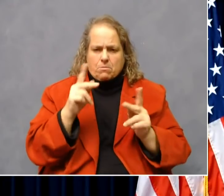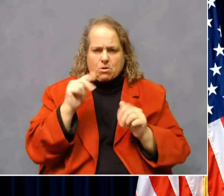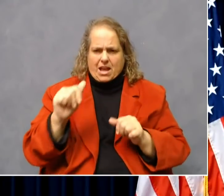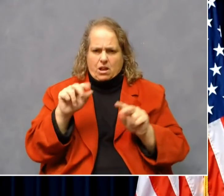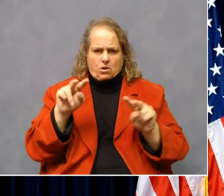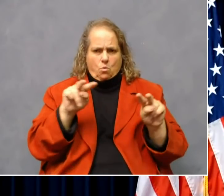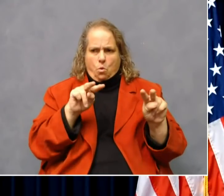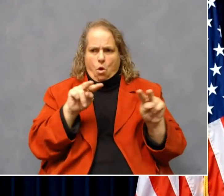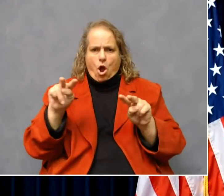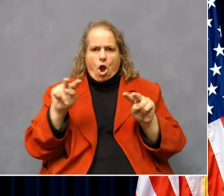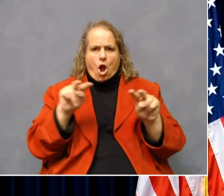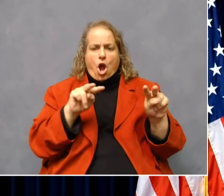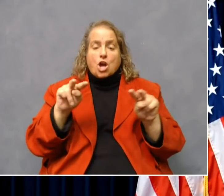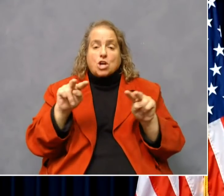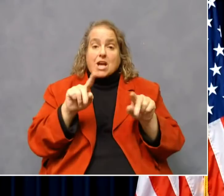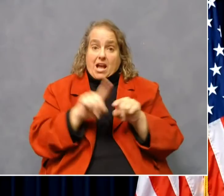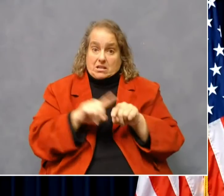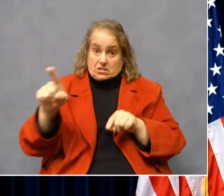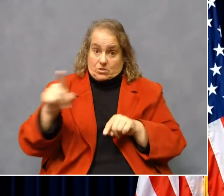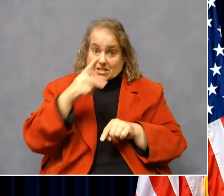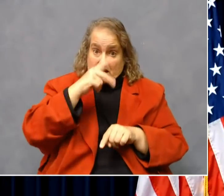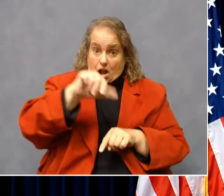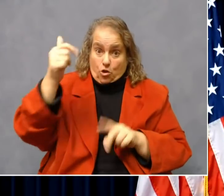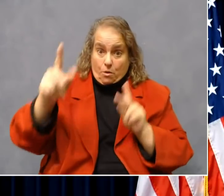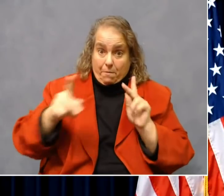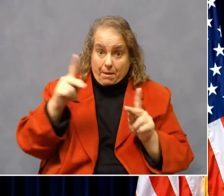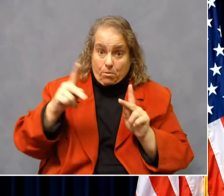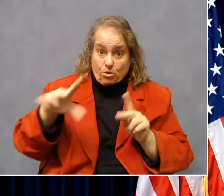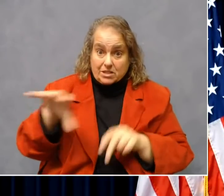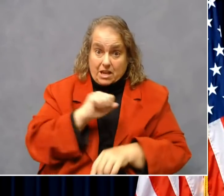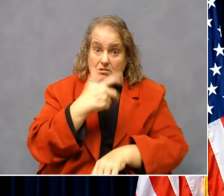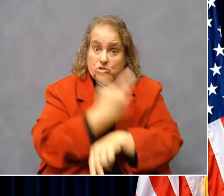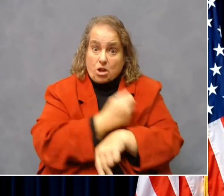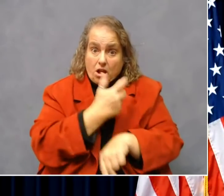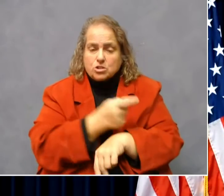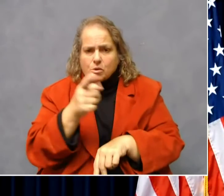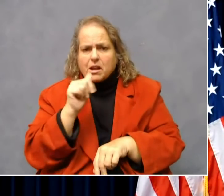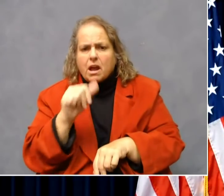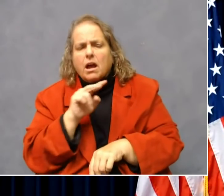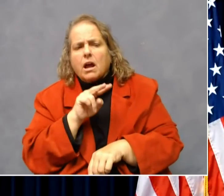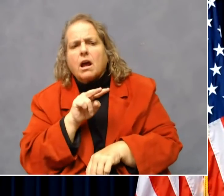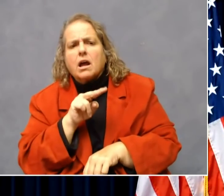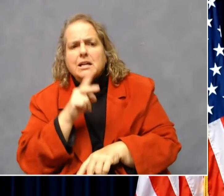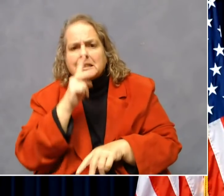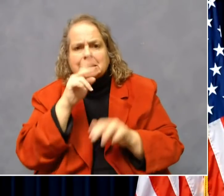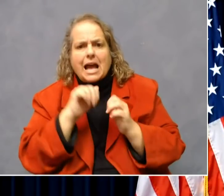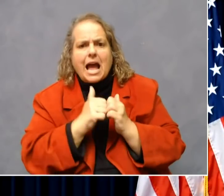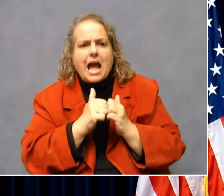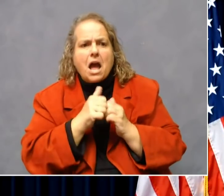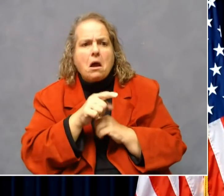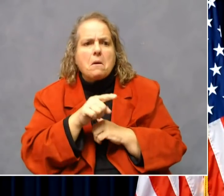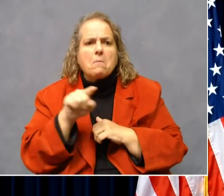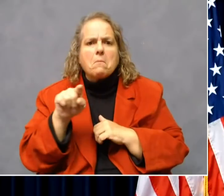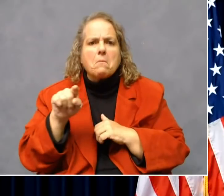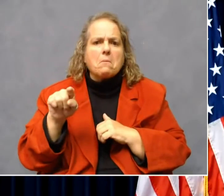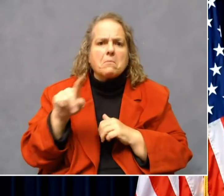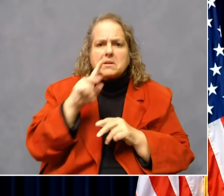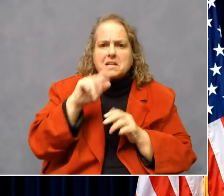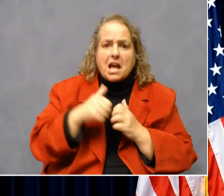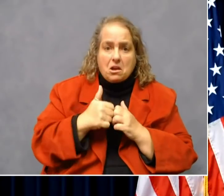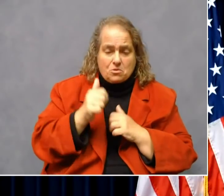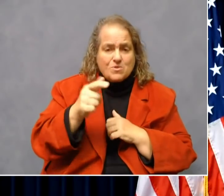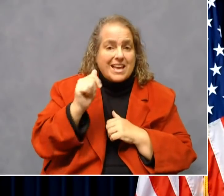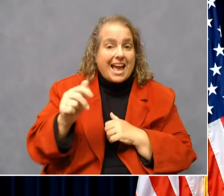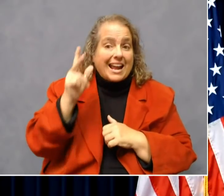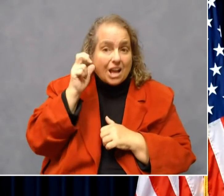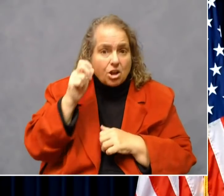as others around them are vaccinated. And they're going to be able to not just hear about the safety, but I think they're going to be able to see it